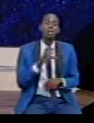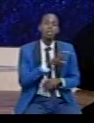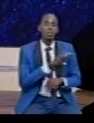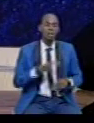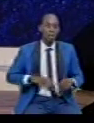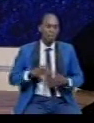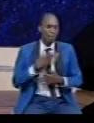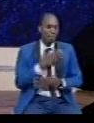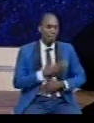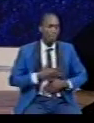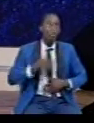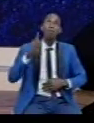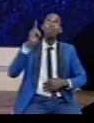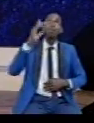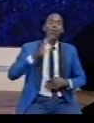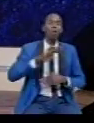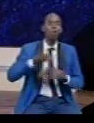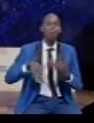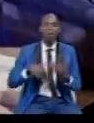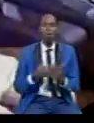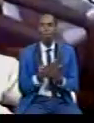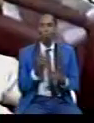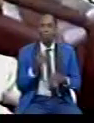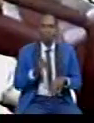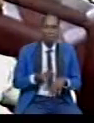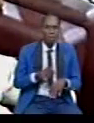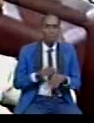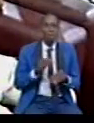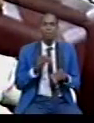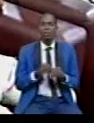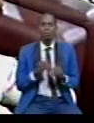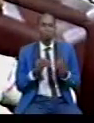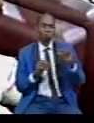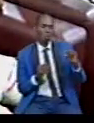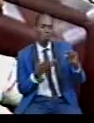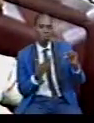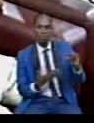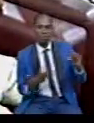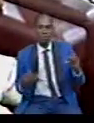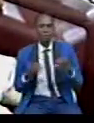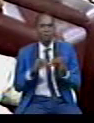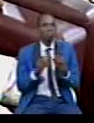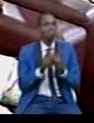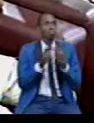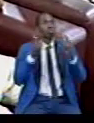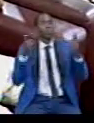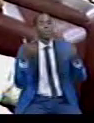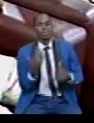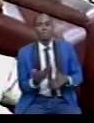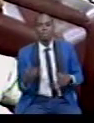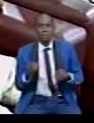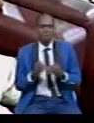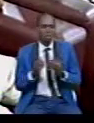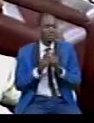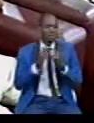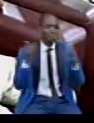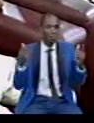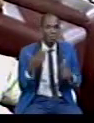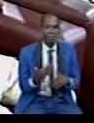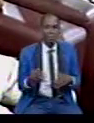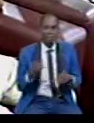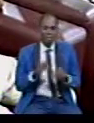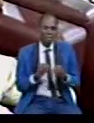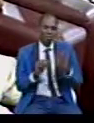the time, in everything, in small things, in big things, in great things, in